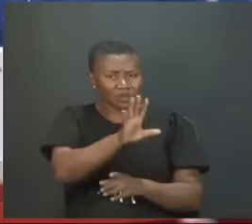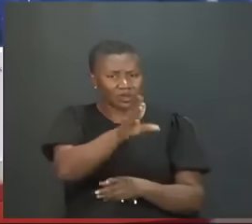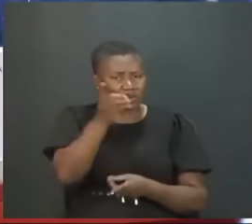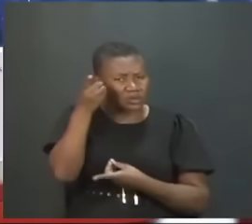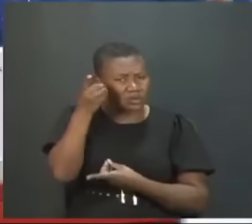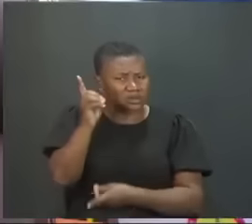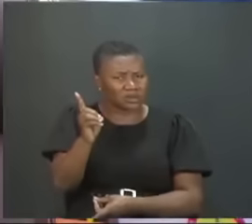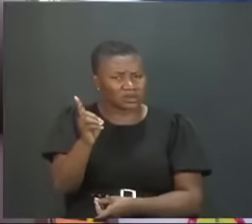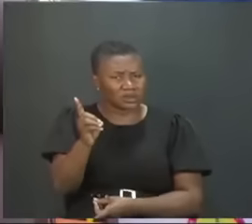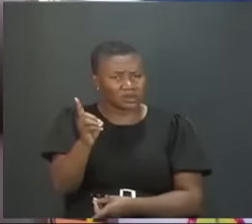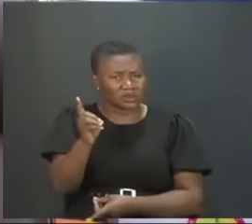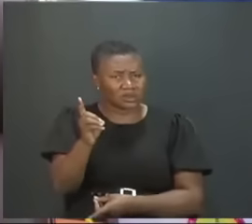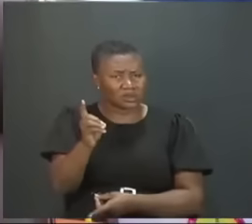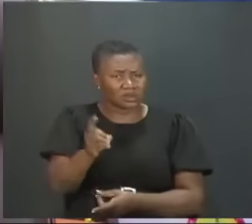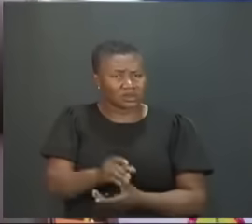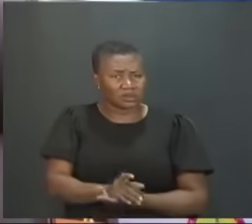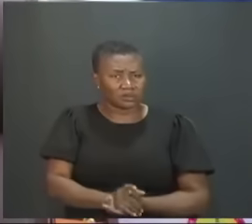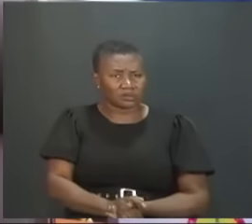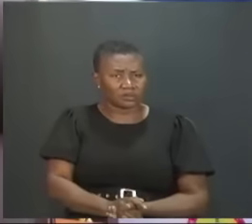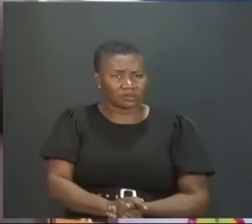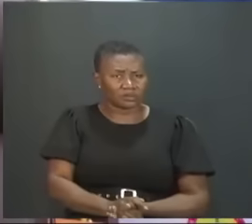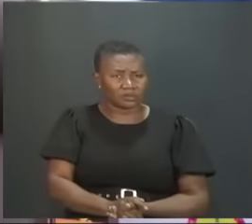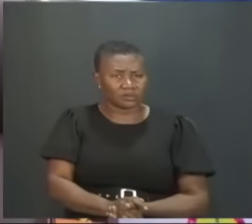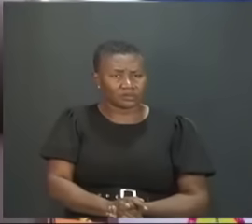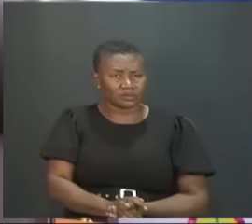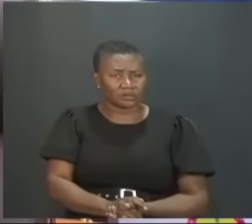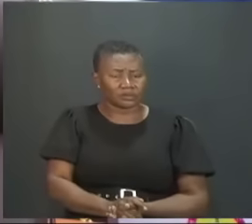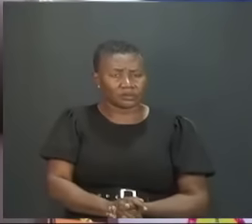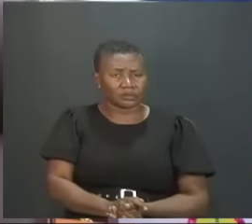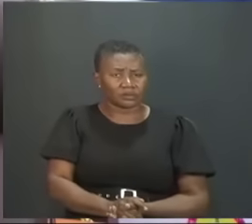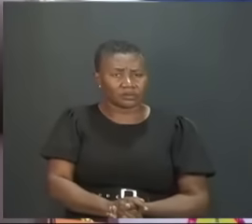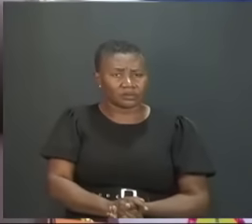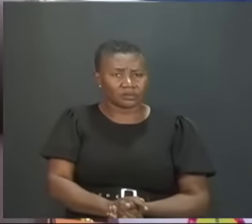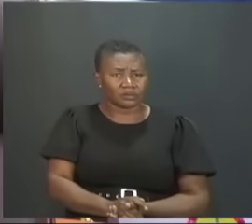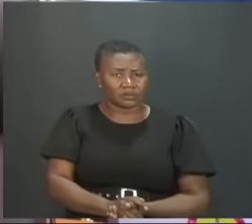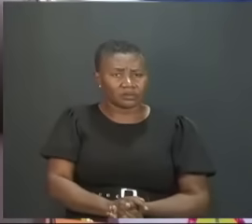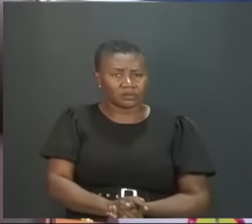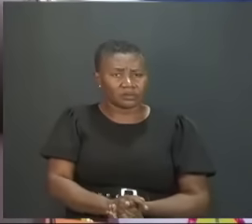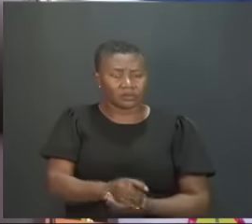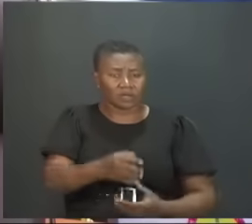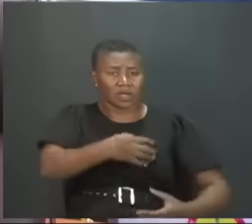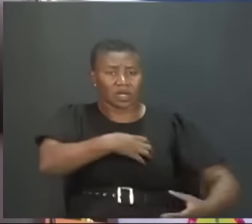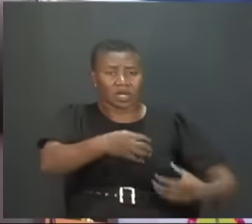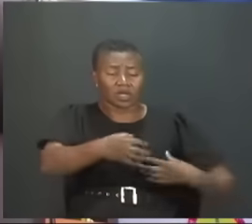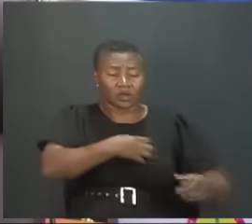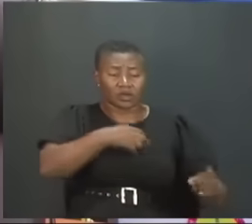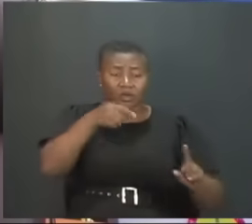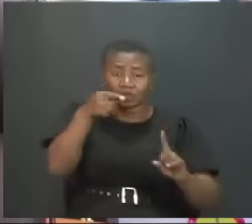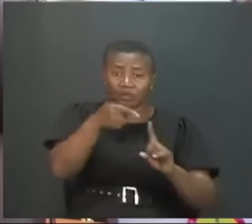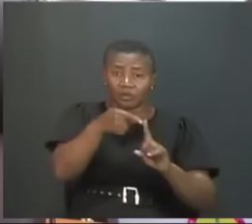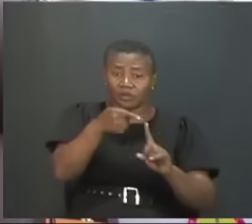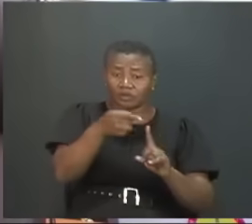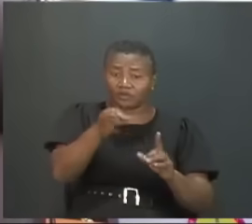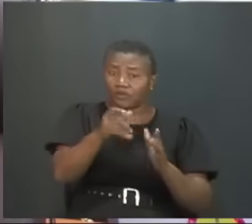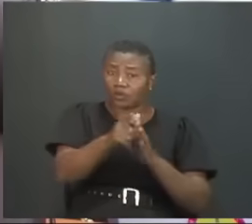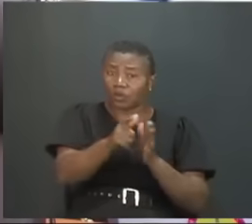He is litigating your decision. He is arguing points of law